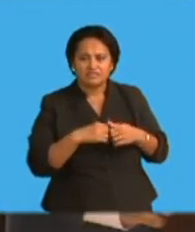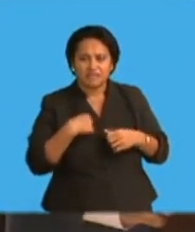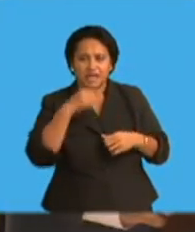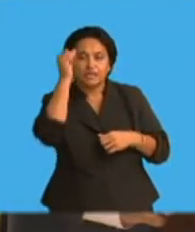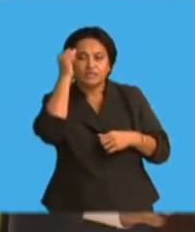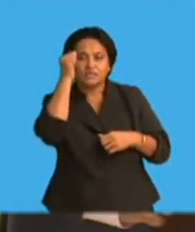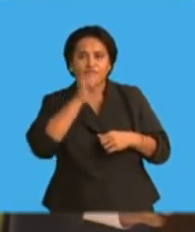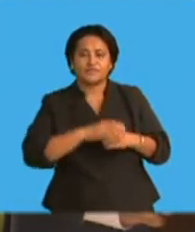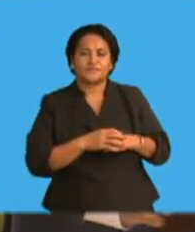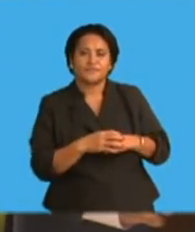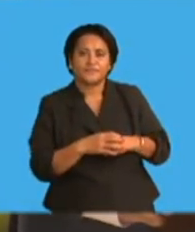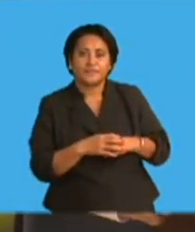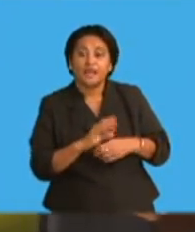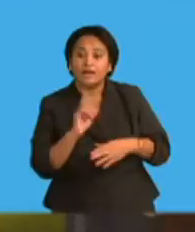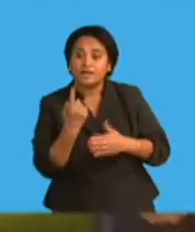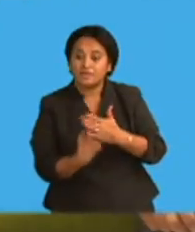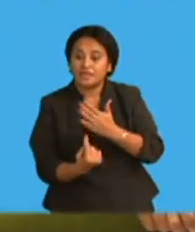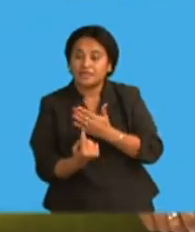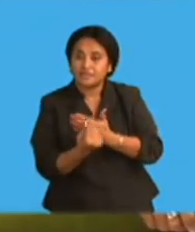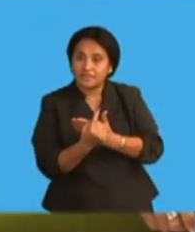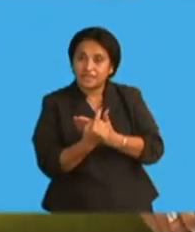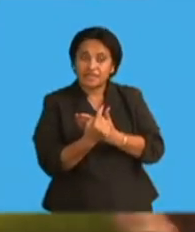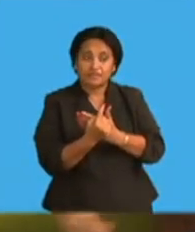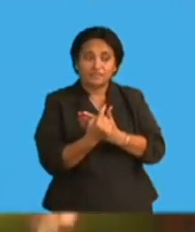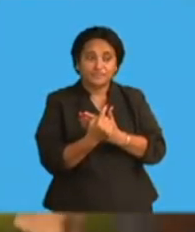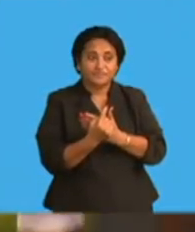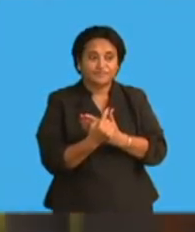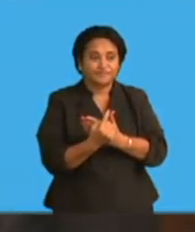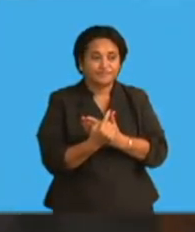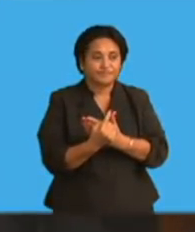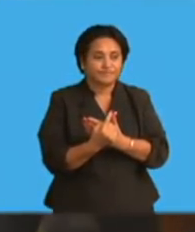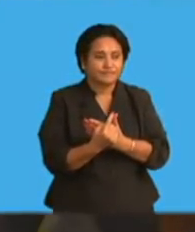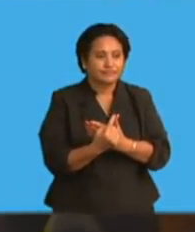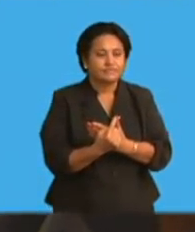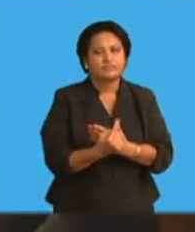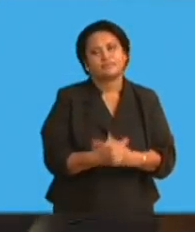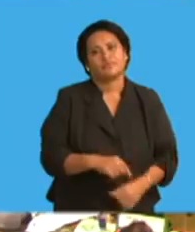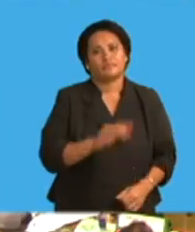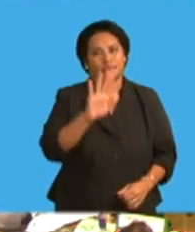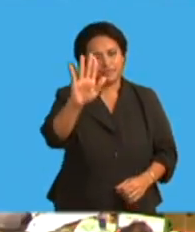Speaker, what actually happened was one of...